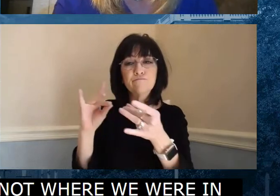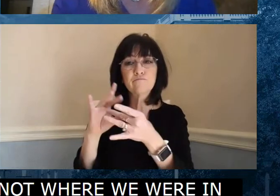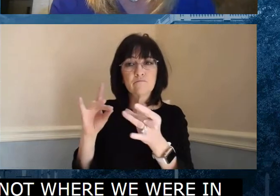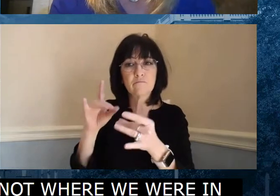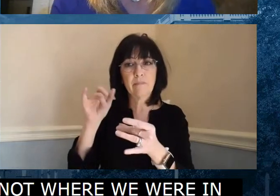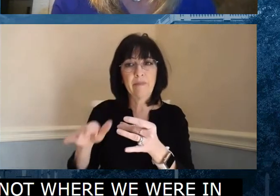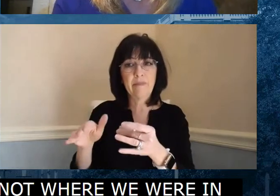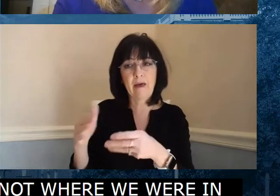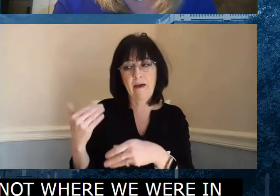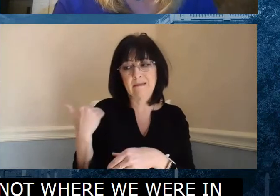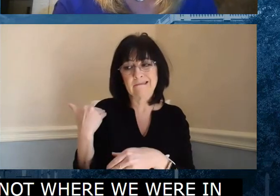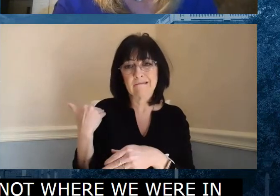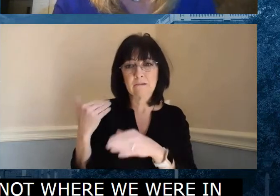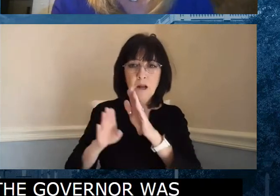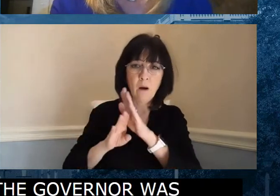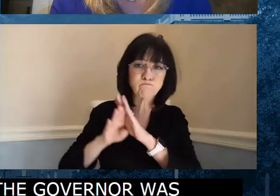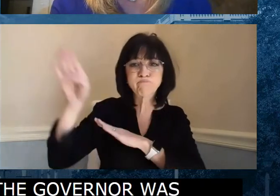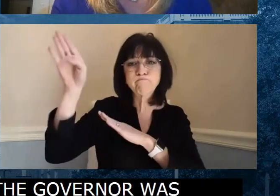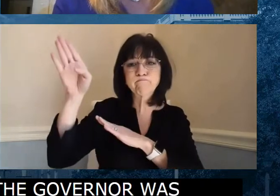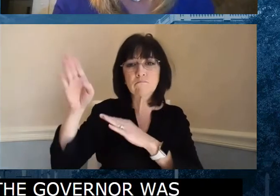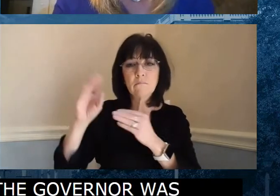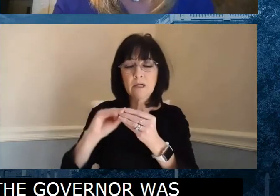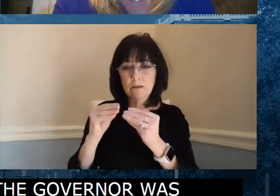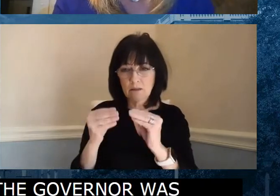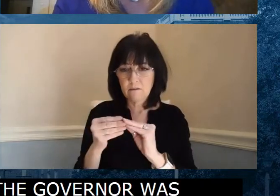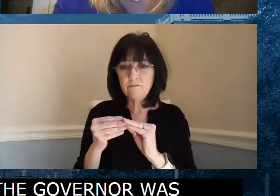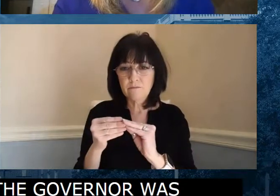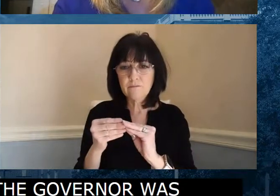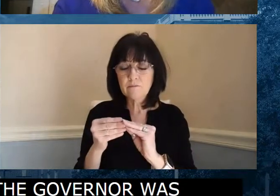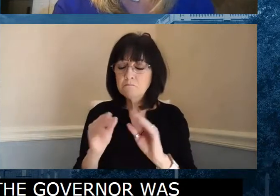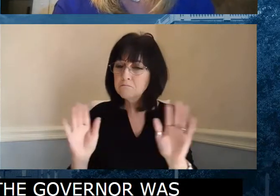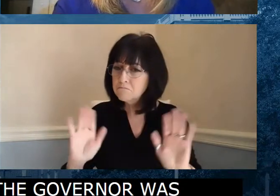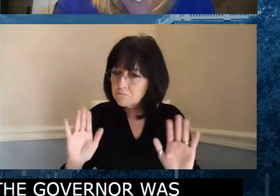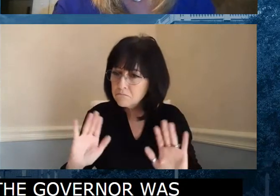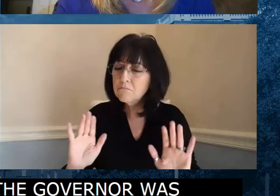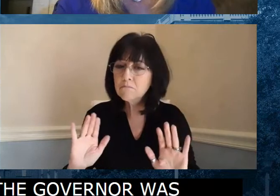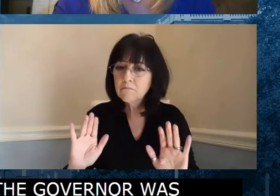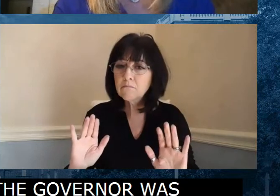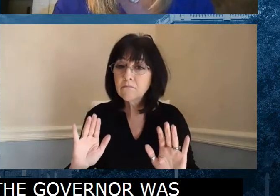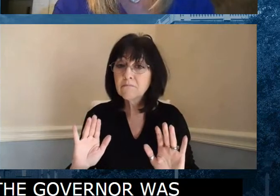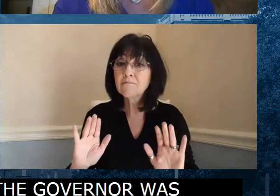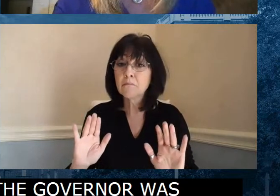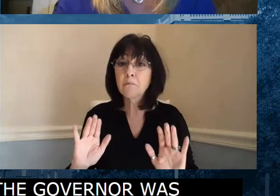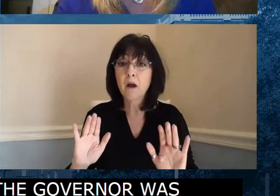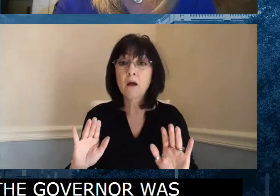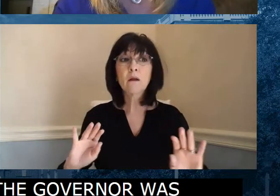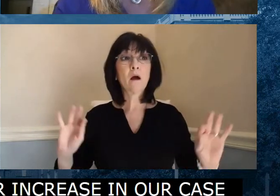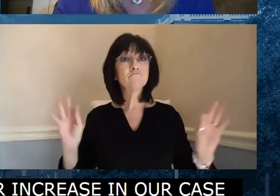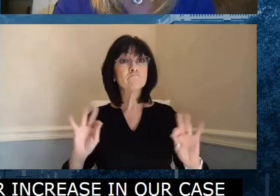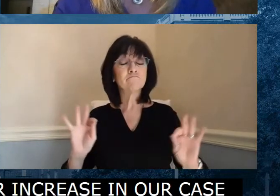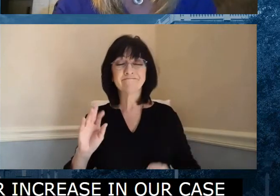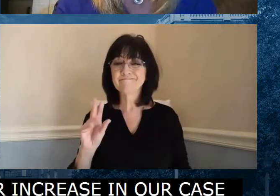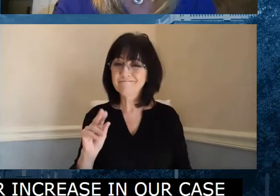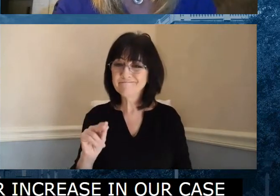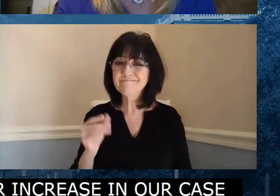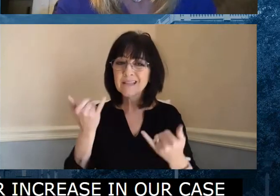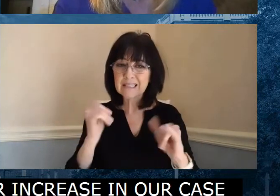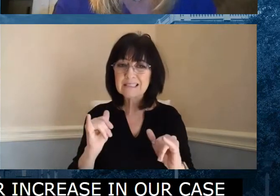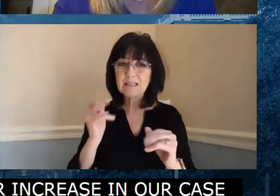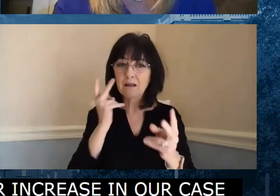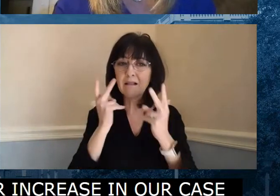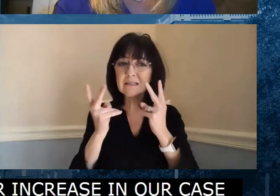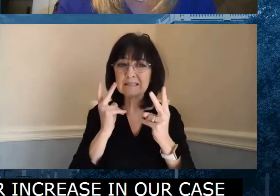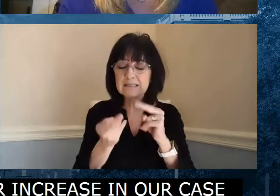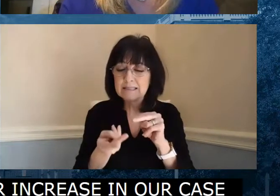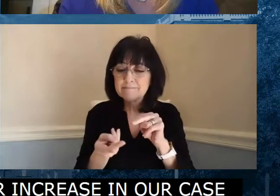But we have seen another increase in our case rates, about 20% since the previous week.